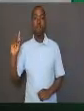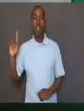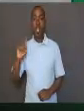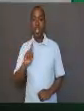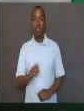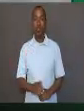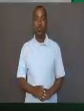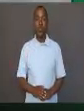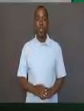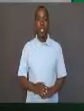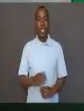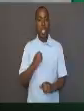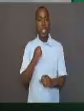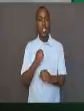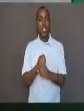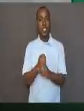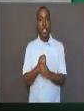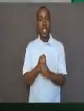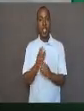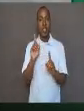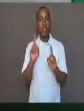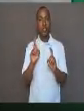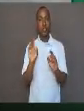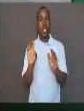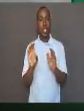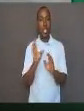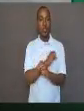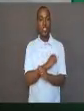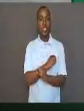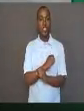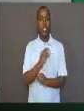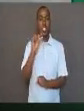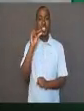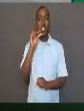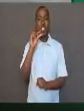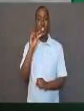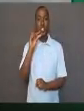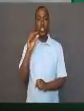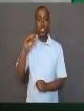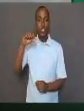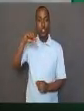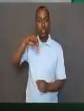To carry out this test, a small amount of